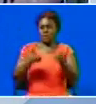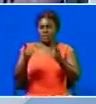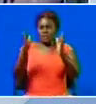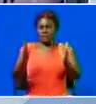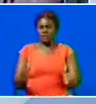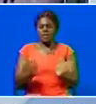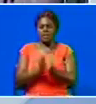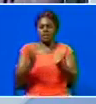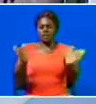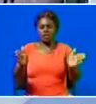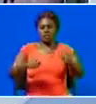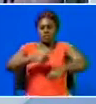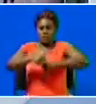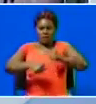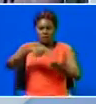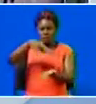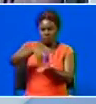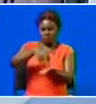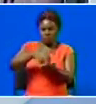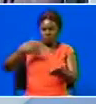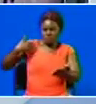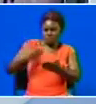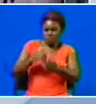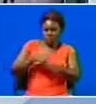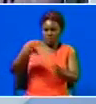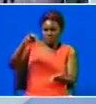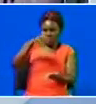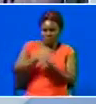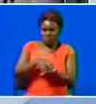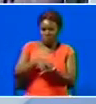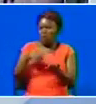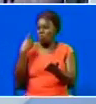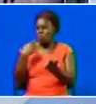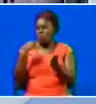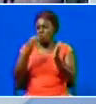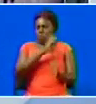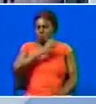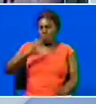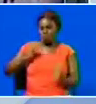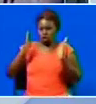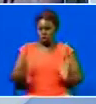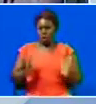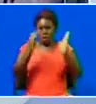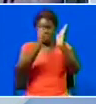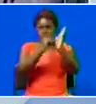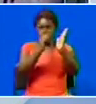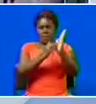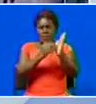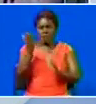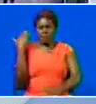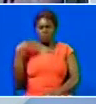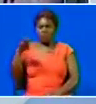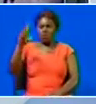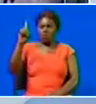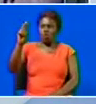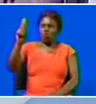General in an acting capacity. Until her appointment, she was serving as Machakos County Commissioner. Sakwa replaces former NYS